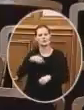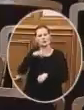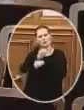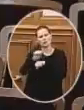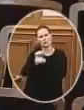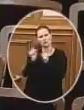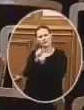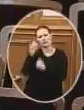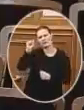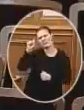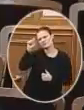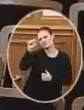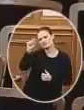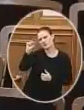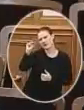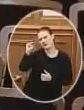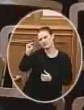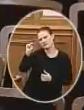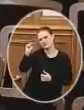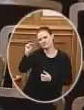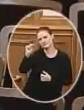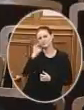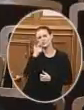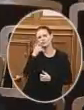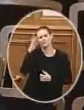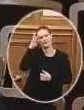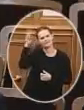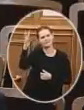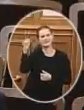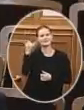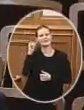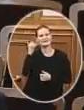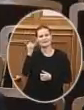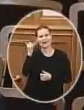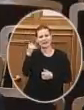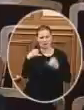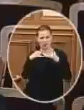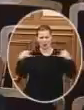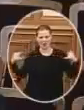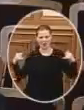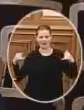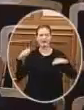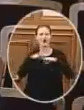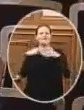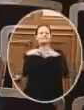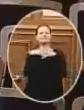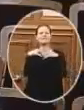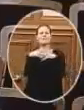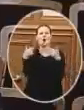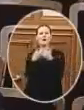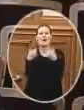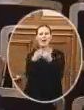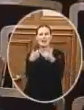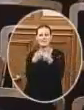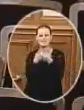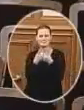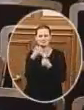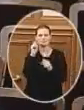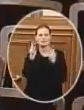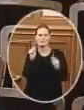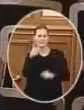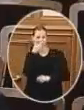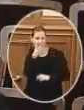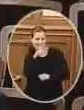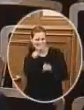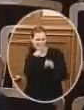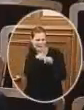the person who invented the yellow line that moves up and down the football field and lets people see play-by-play, real-time,